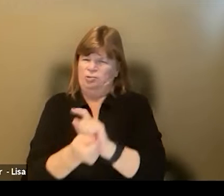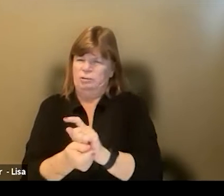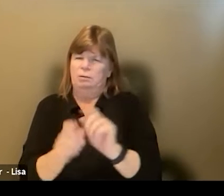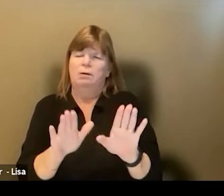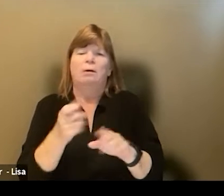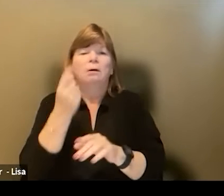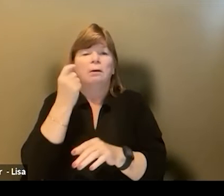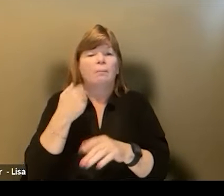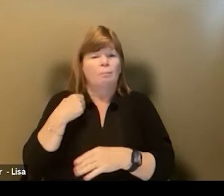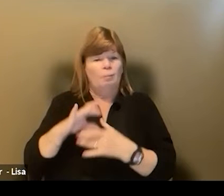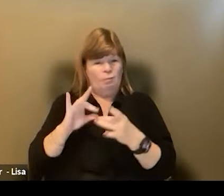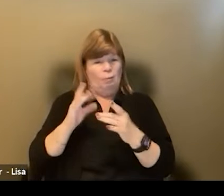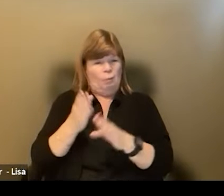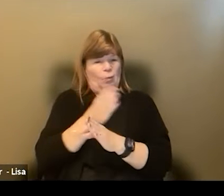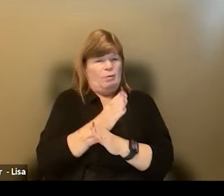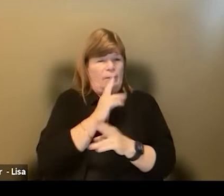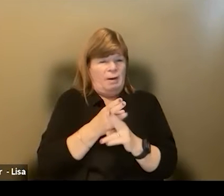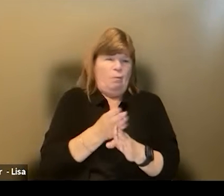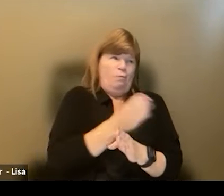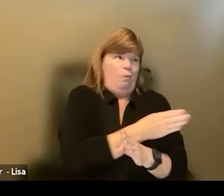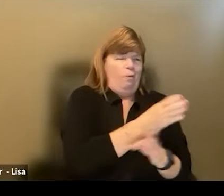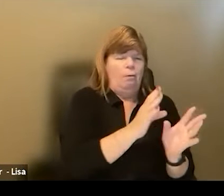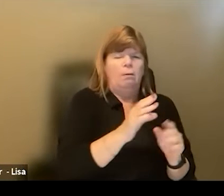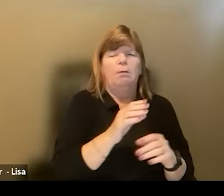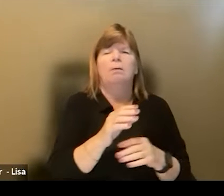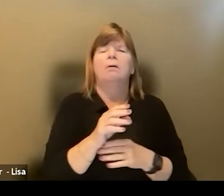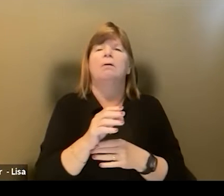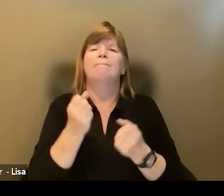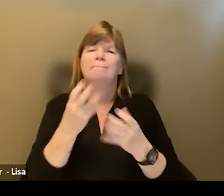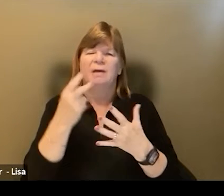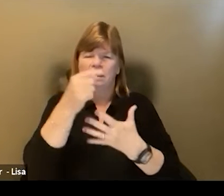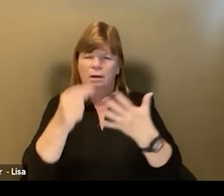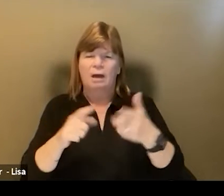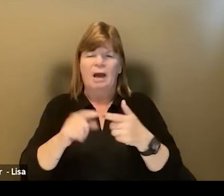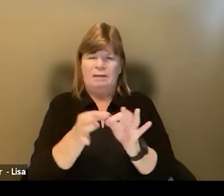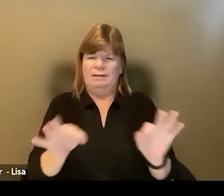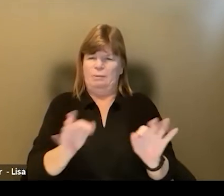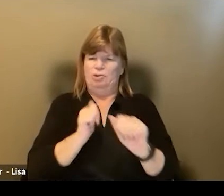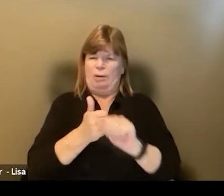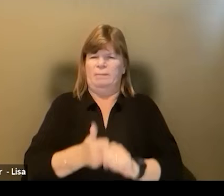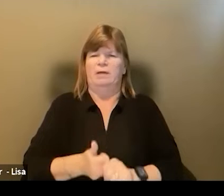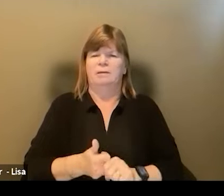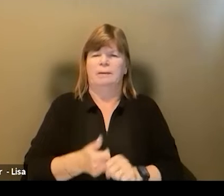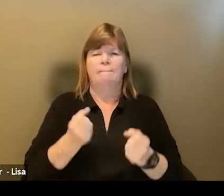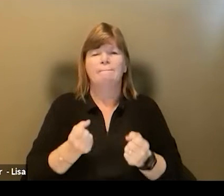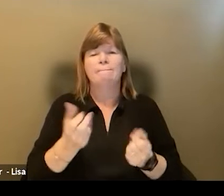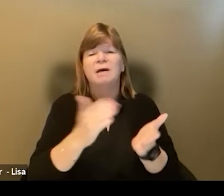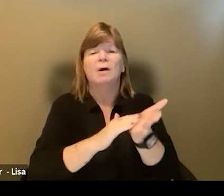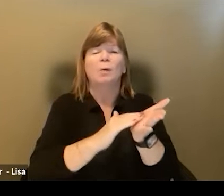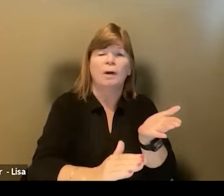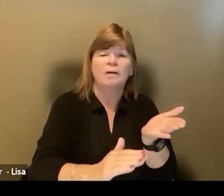As previously shared in the previous public comment, many areas have language updates. So many of the waivers